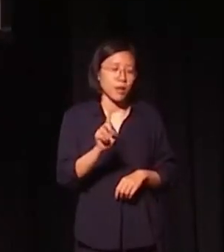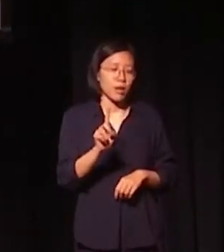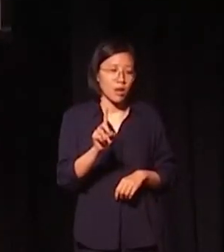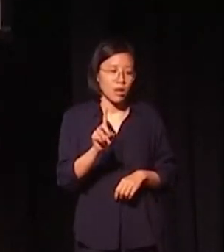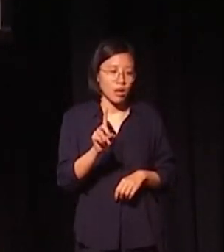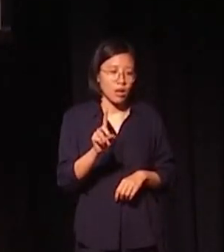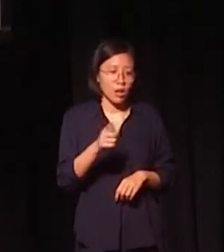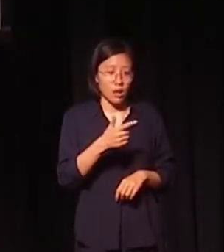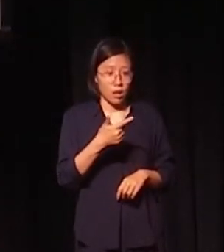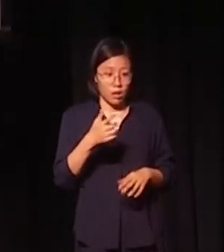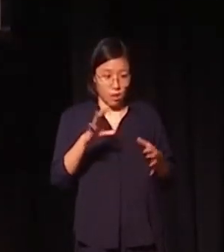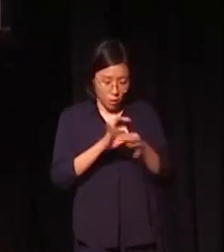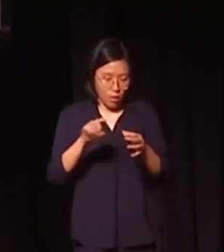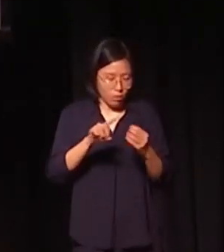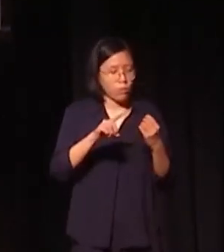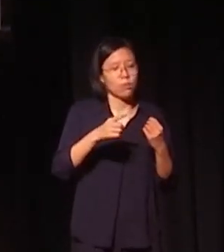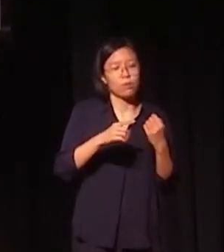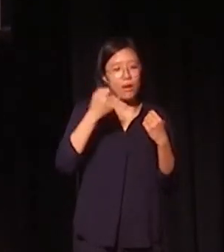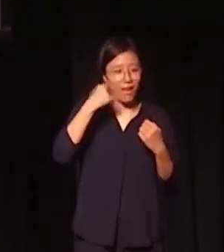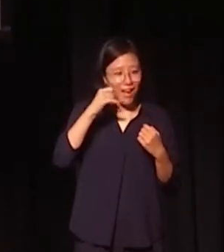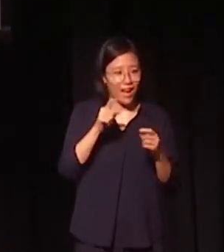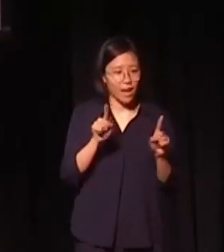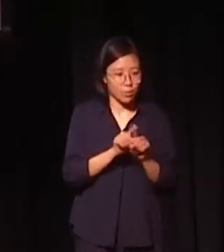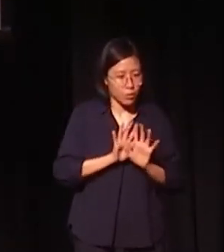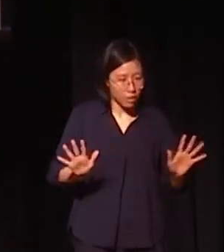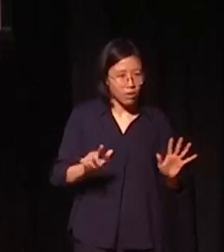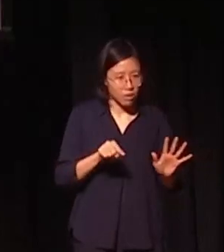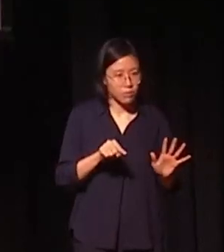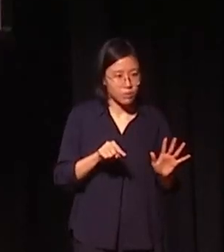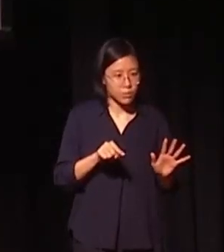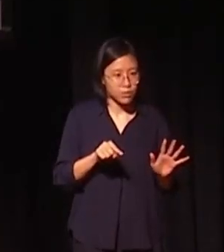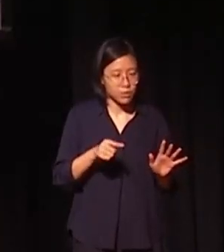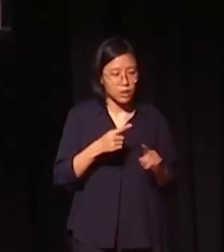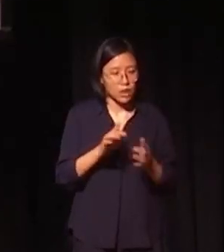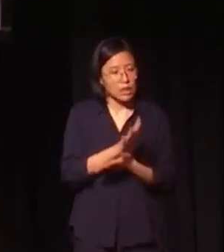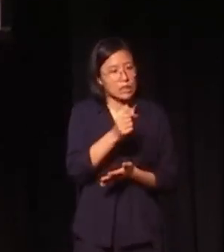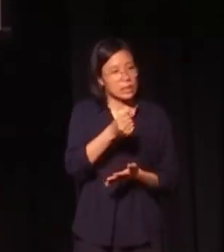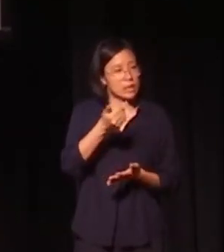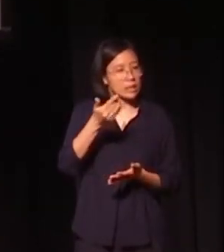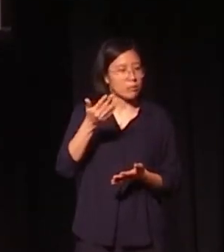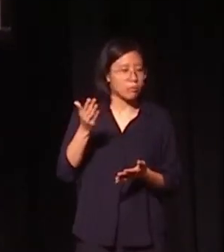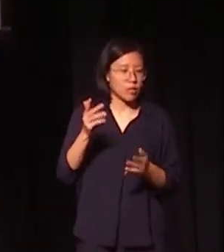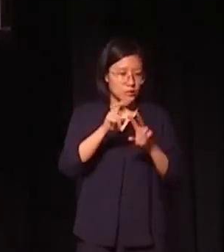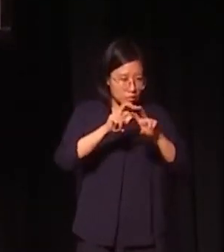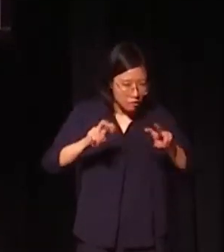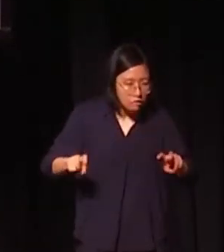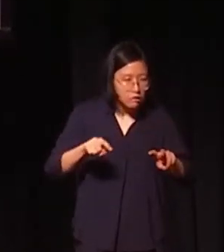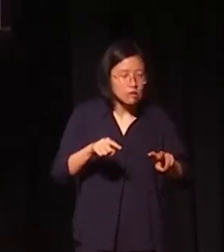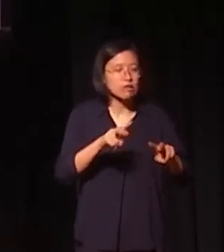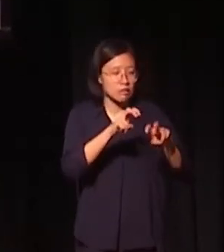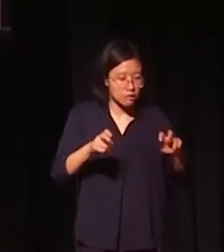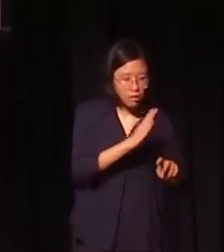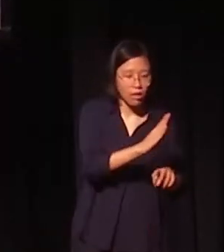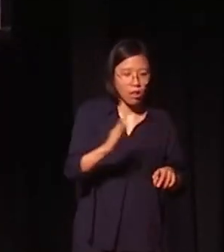research with deaf jurors, where we started in Australia. It took about 10 years. It was a longitudinal study with several different studies,